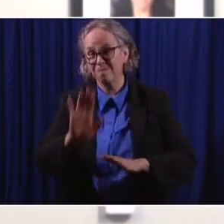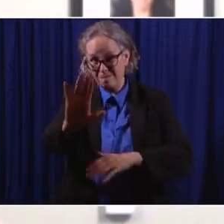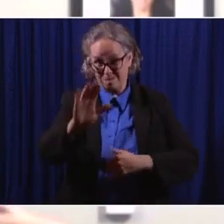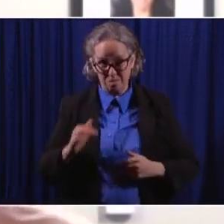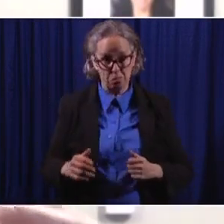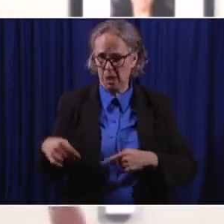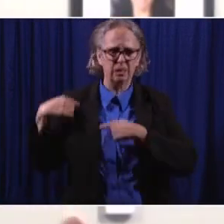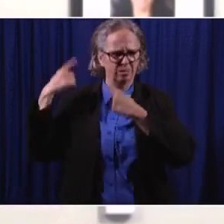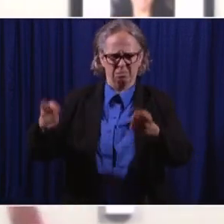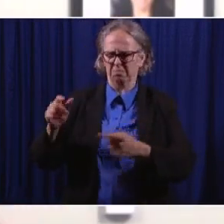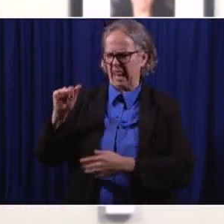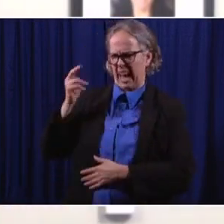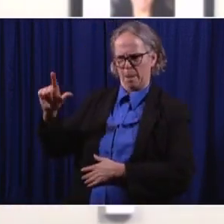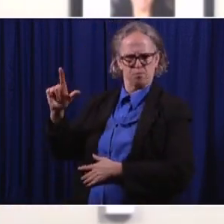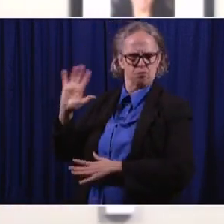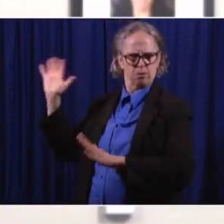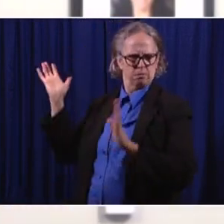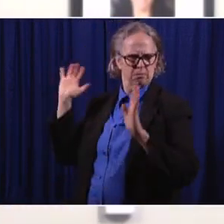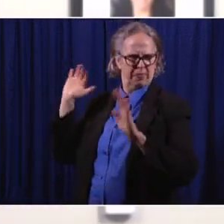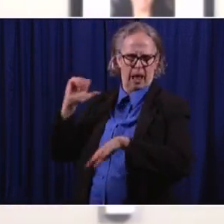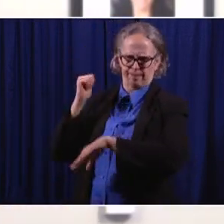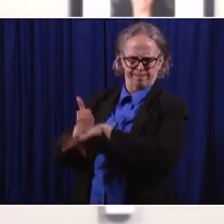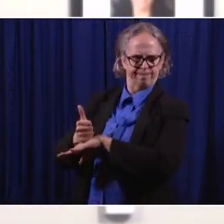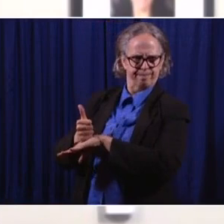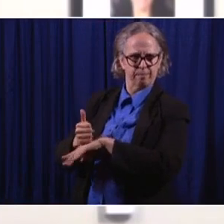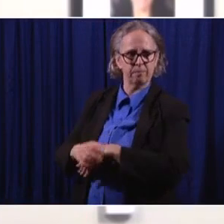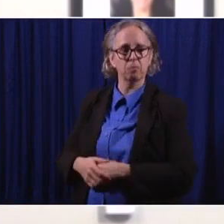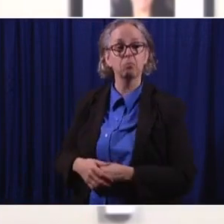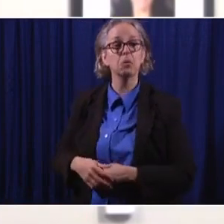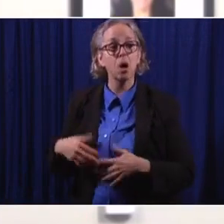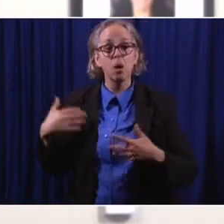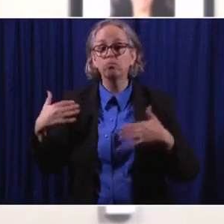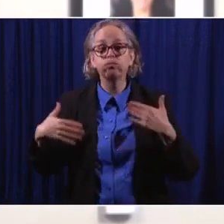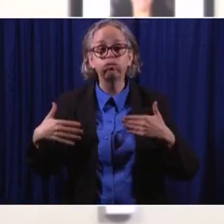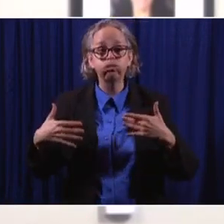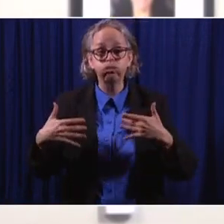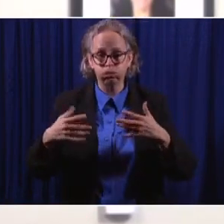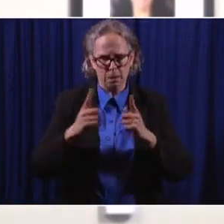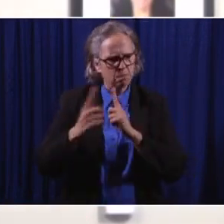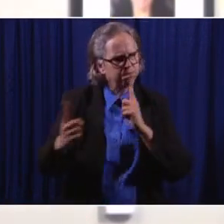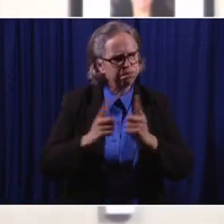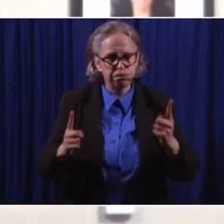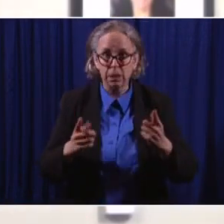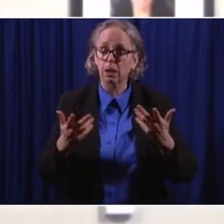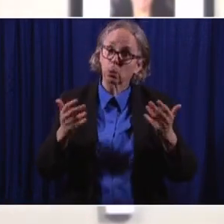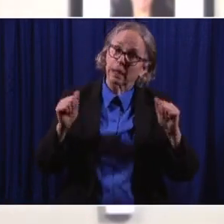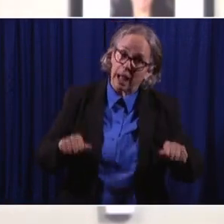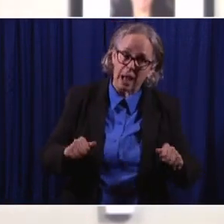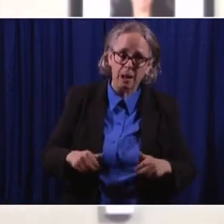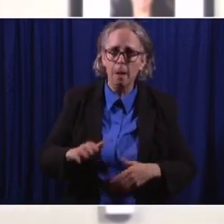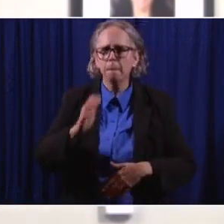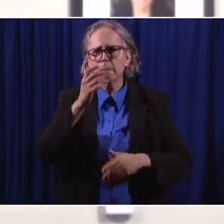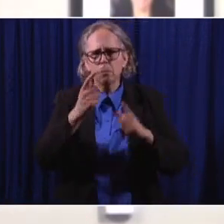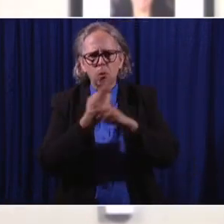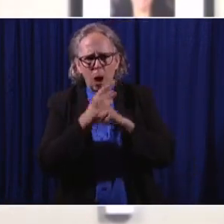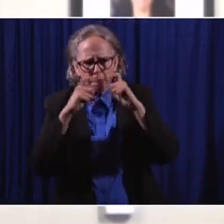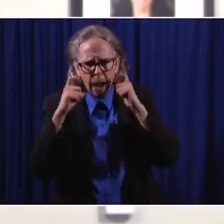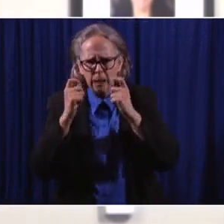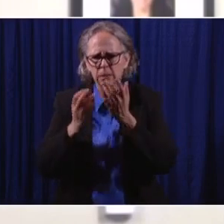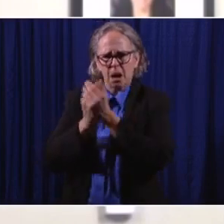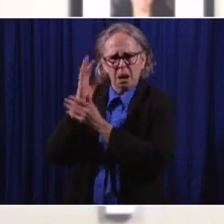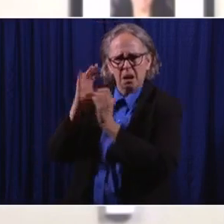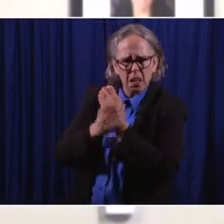factors. After we'd already done social distancing to the extent possible and wearing masks and gloves and washing your hands